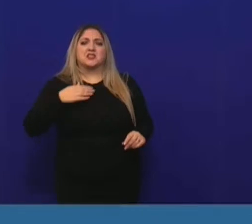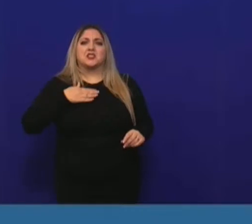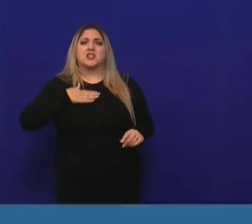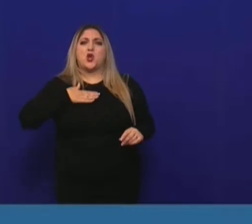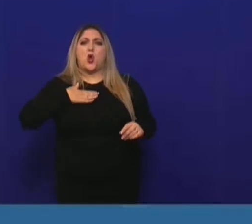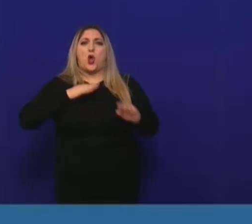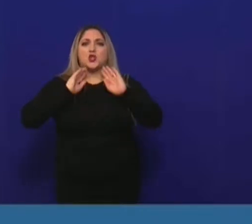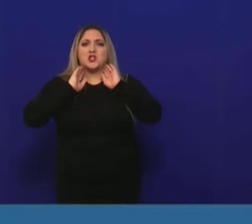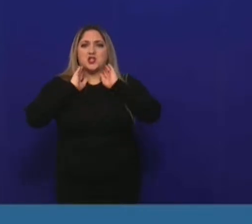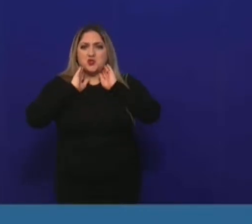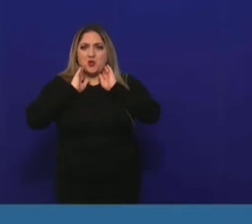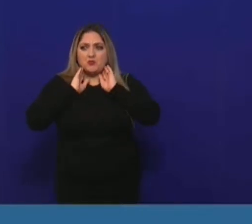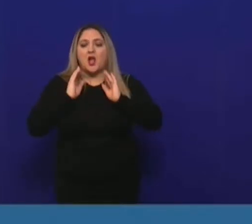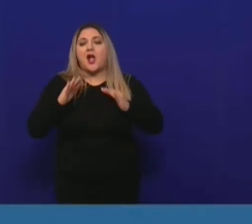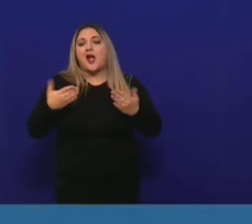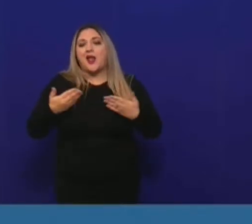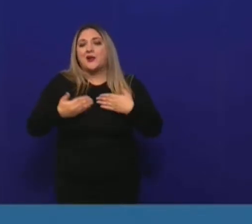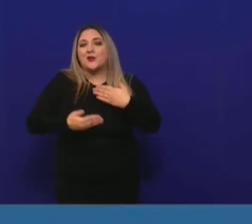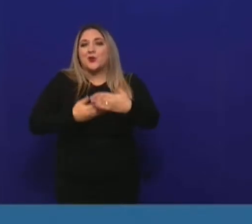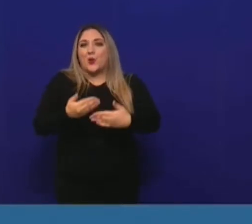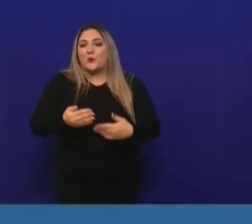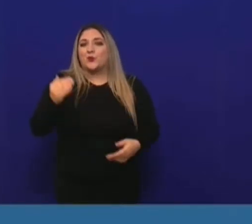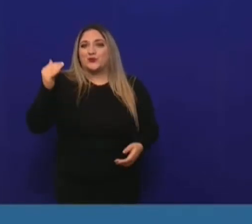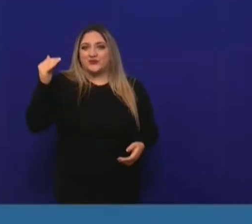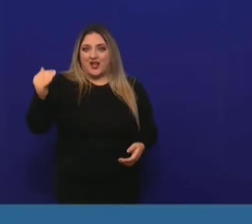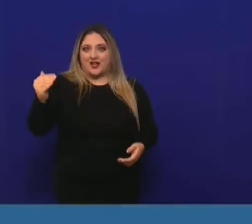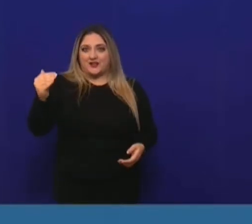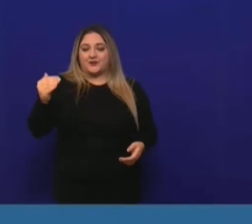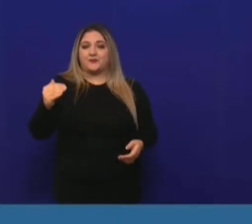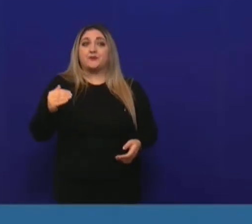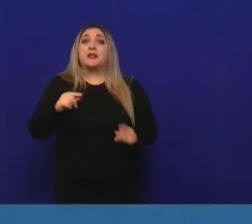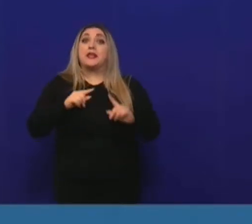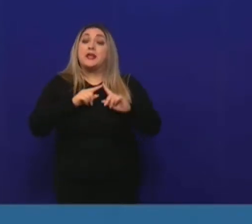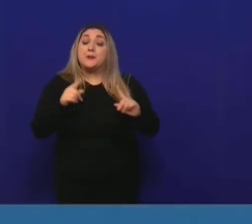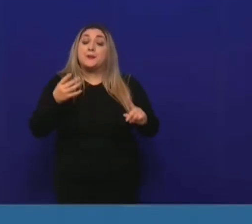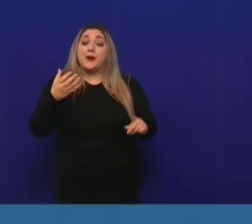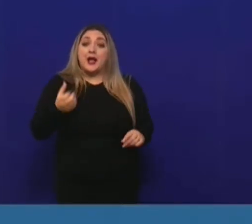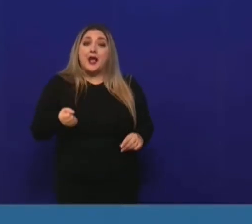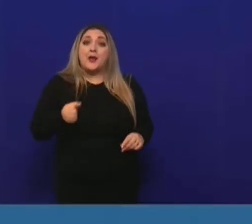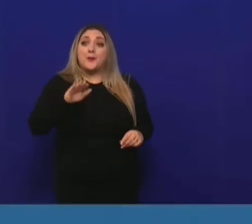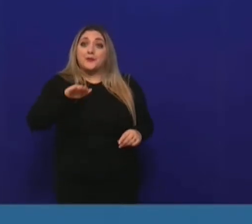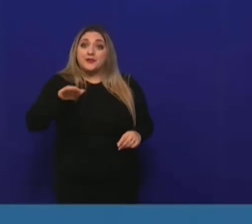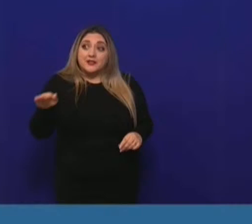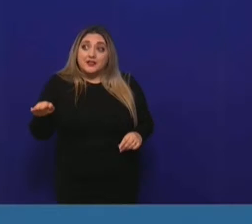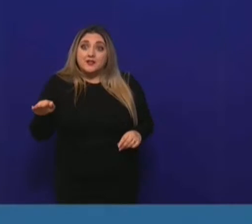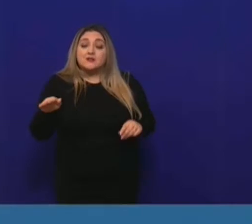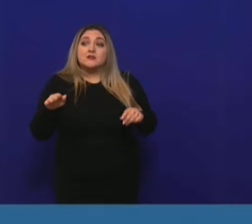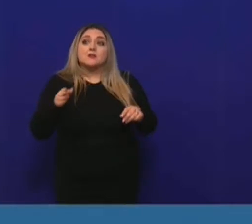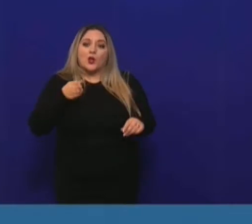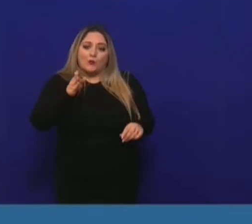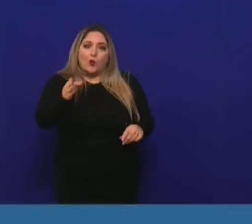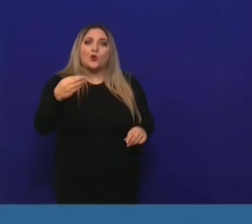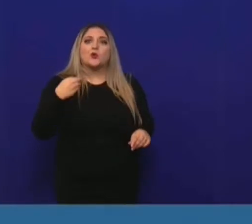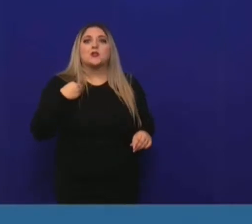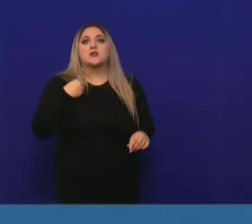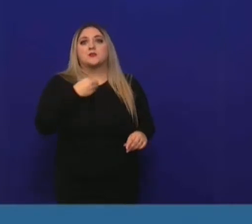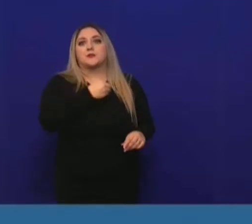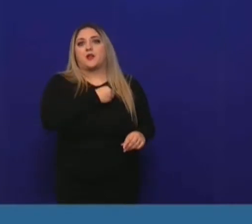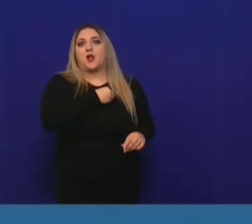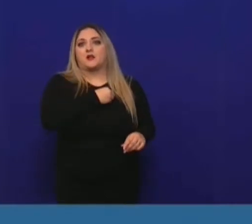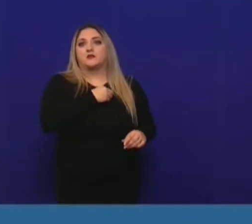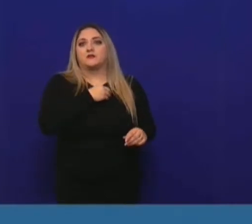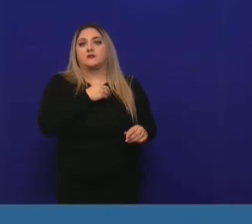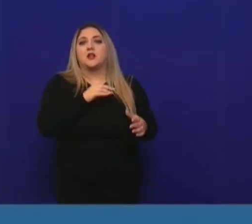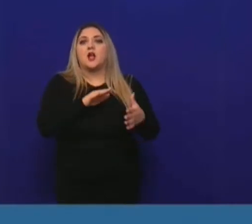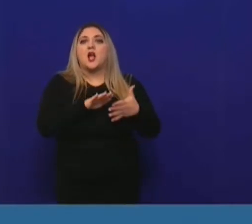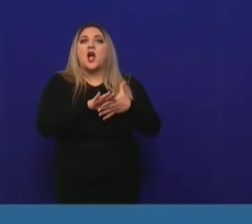kurati fid-dar tagħhom u bħalma rajtu għandna numru ta' nies li qegħdin inżommuhom l-isptar. Hemm minnhom li qegħdin inżommuhom minħabba iżolazzjoni